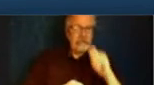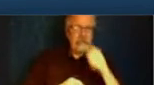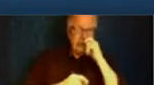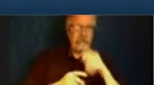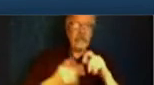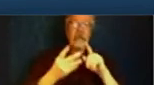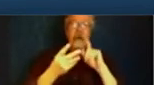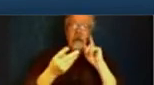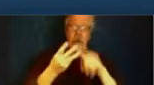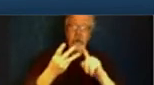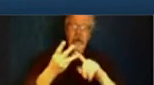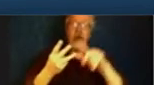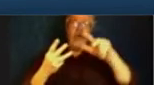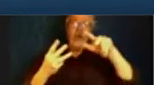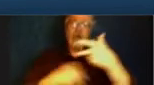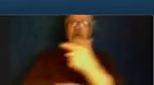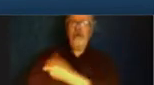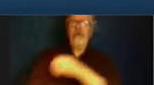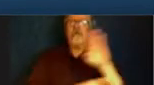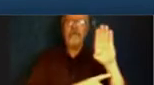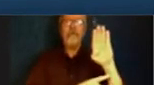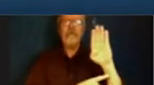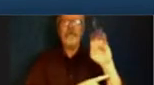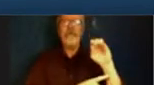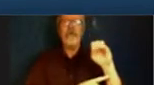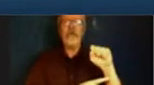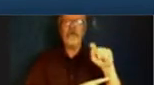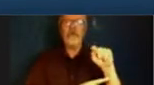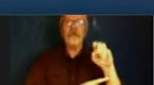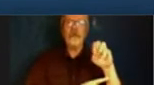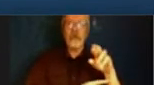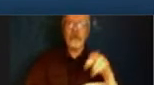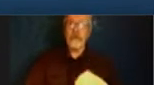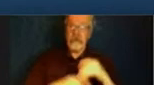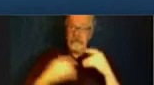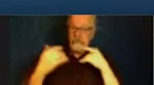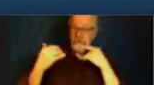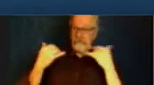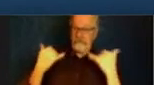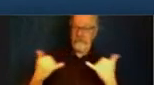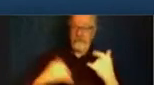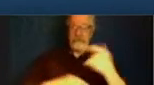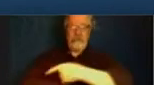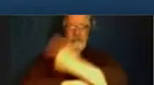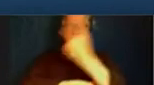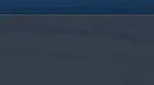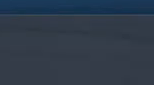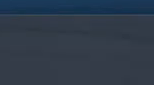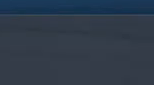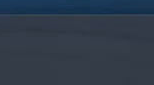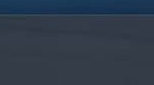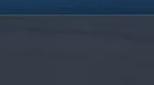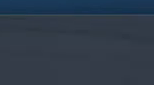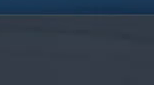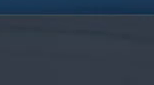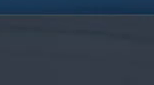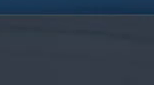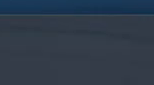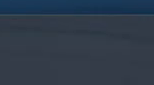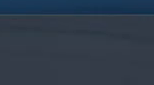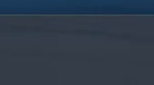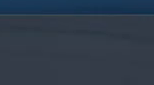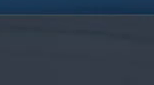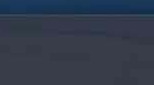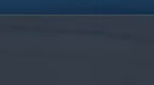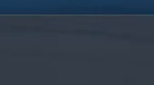we can do starting today. That's what we wanted to talk about. So we wanted to just start